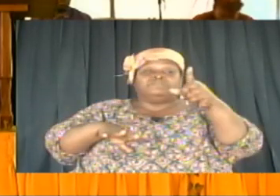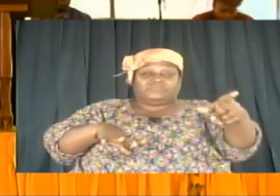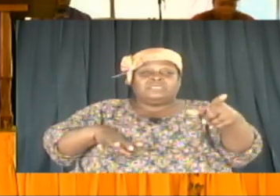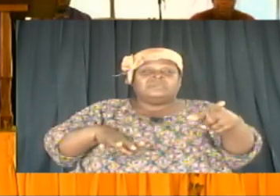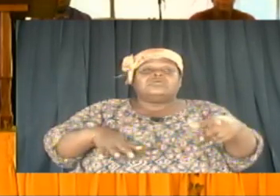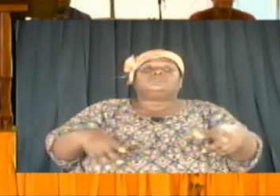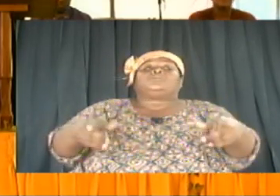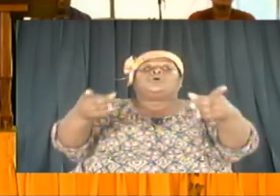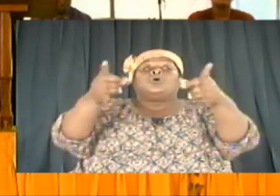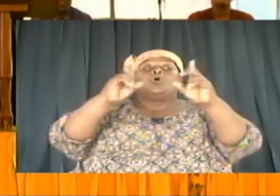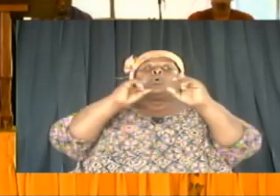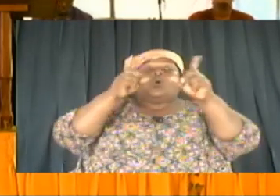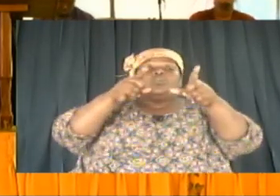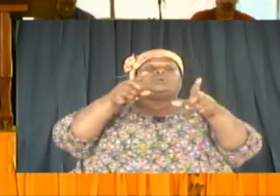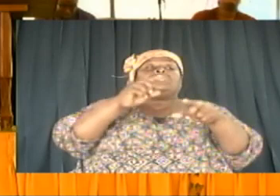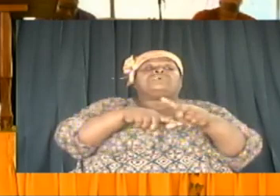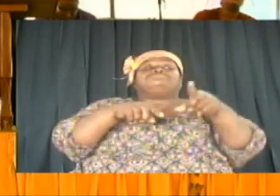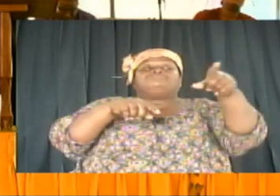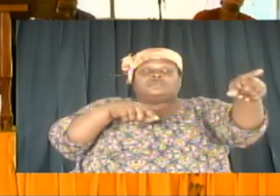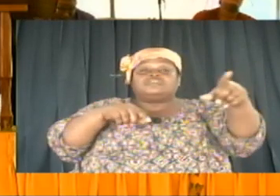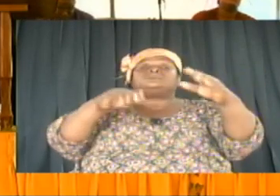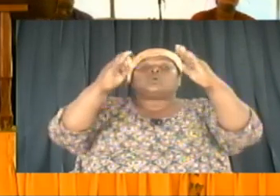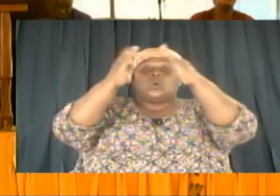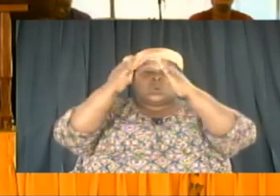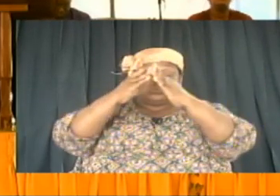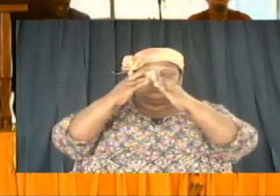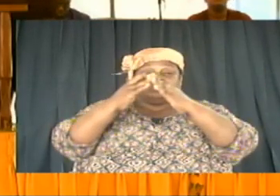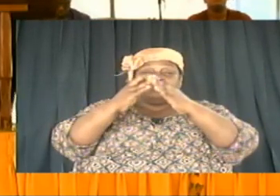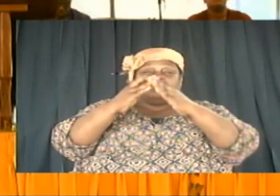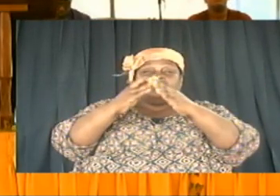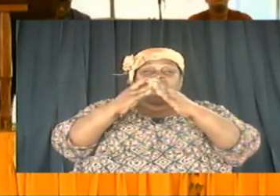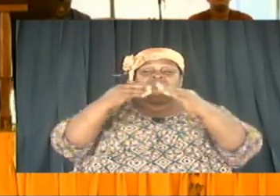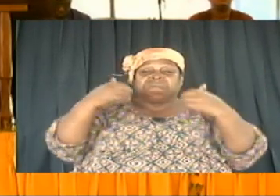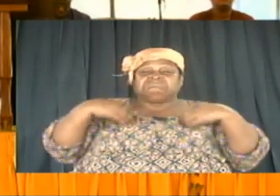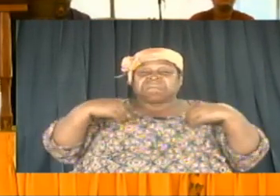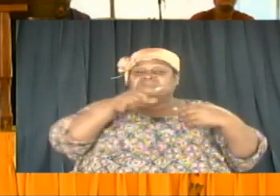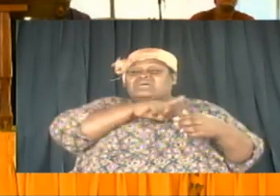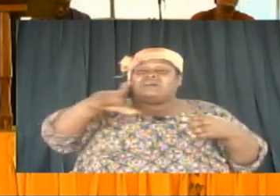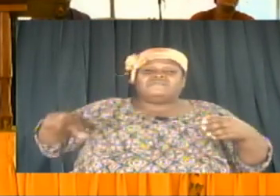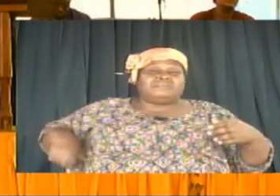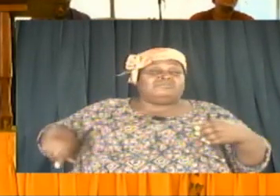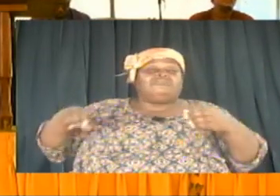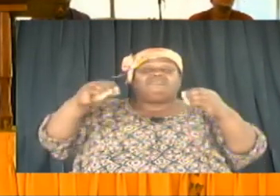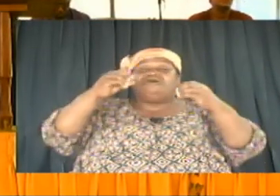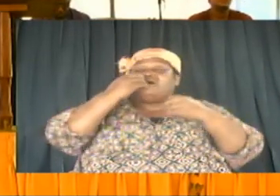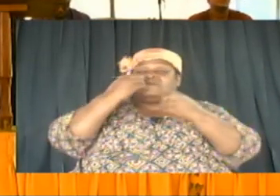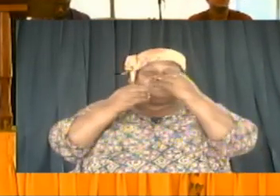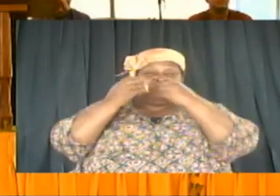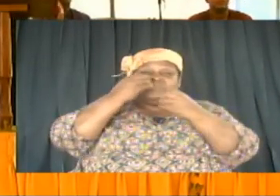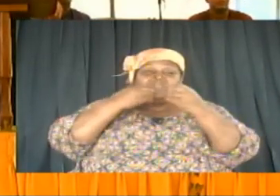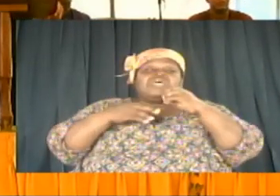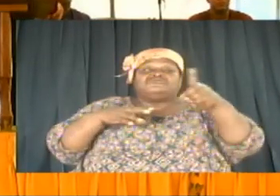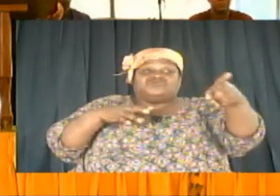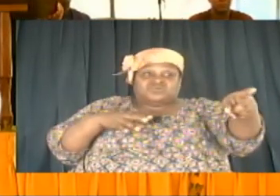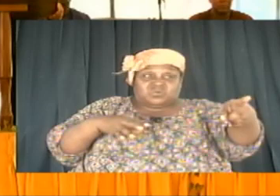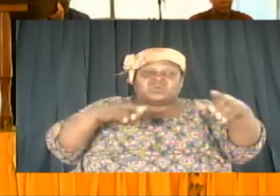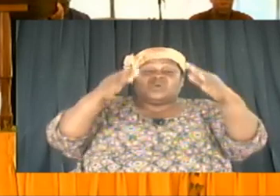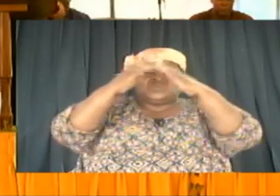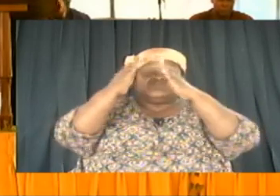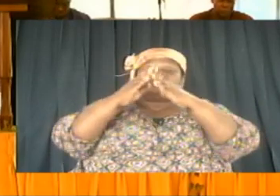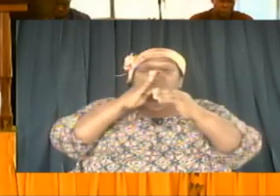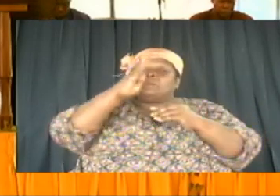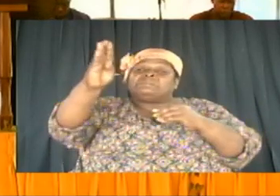having Passover at your house today. And your house is going to be blessed. I believe that your house is going to be